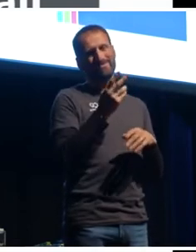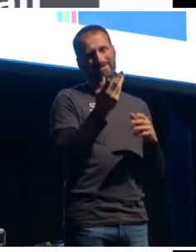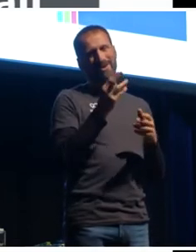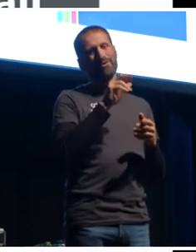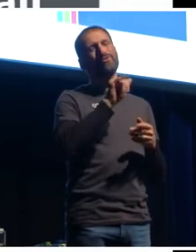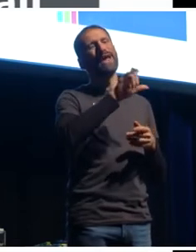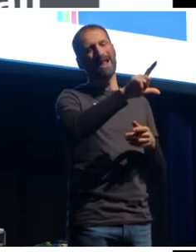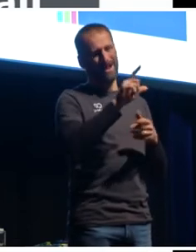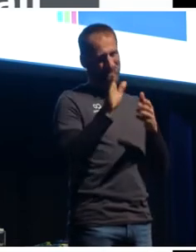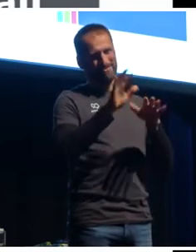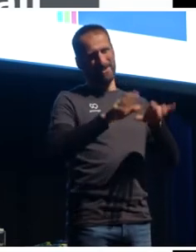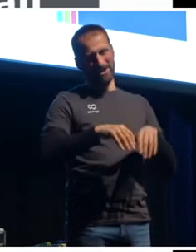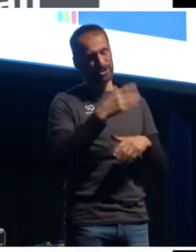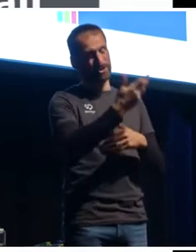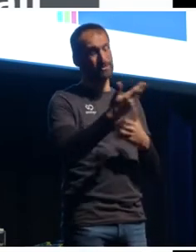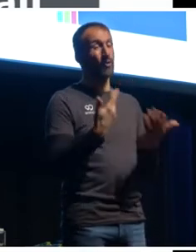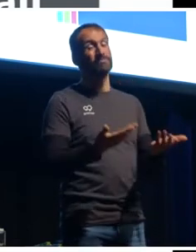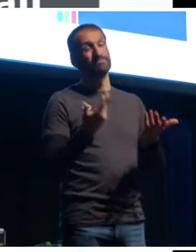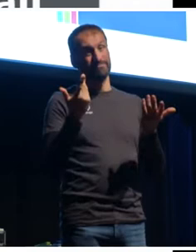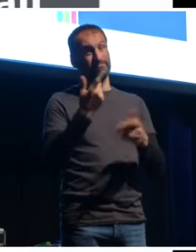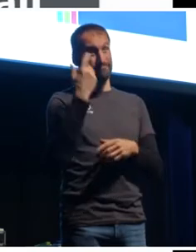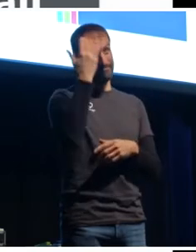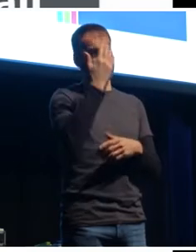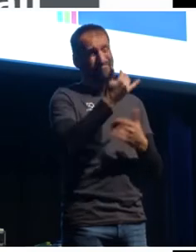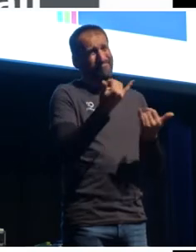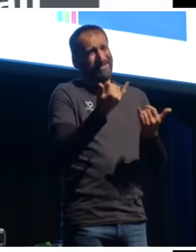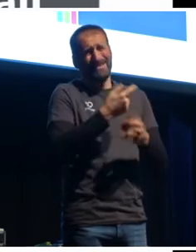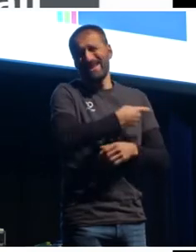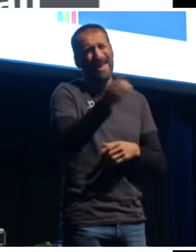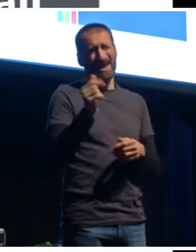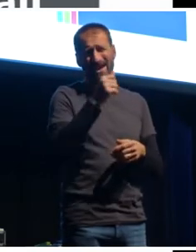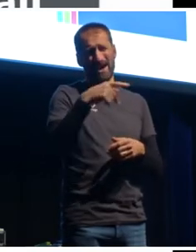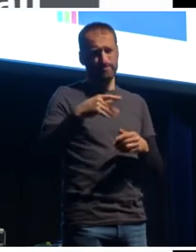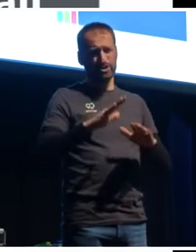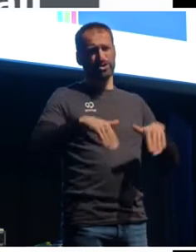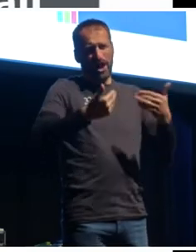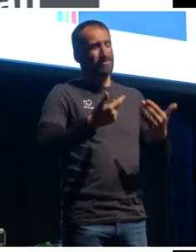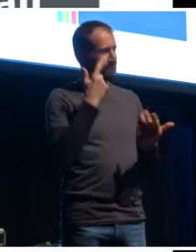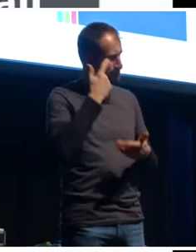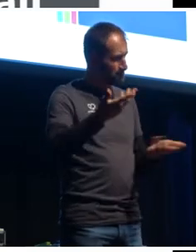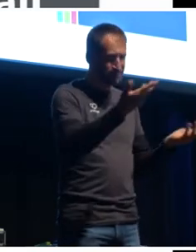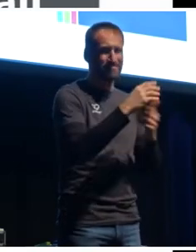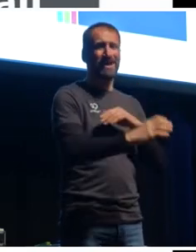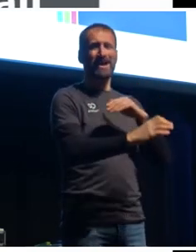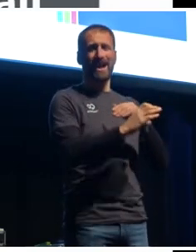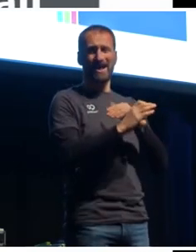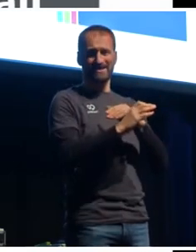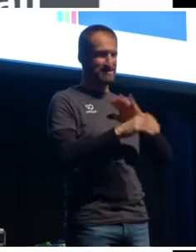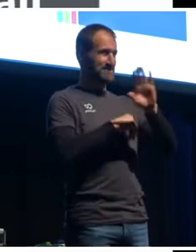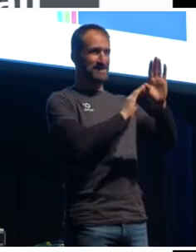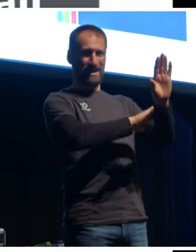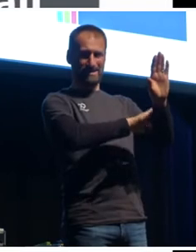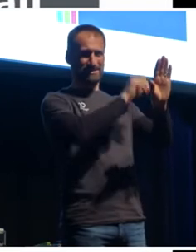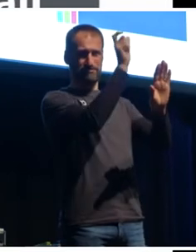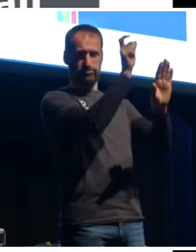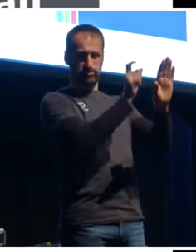understand, and it's usually how you would start any app. You have your clients here on the left, and you have all